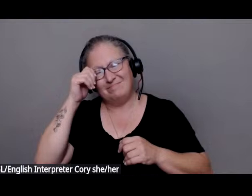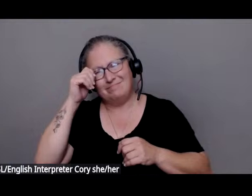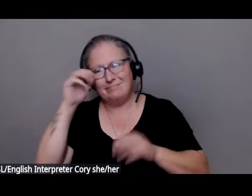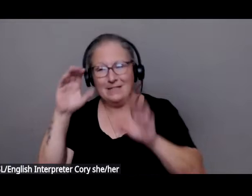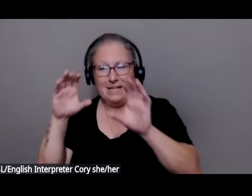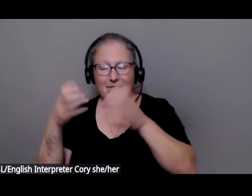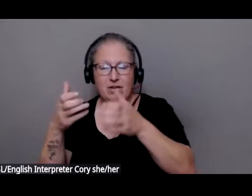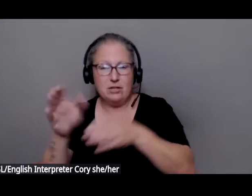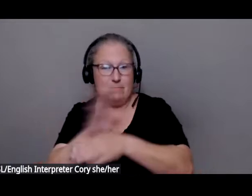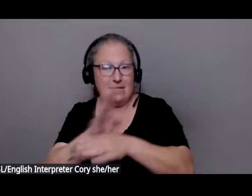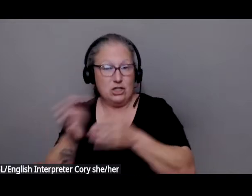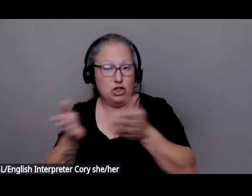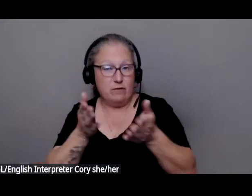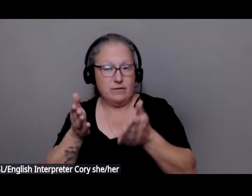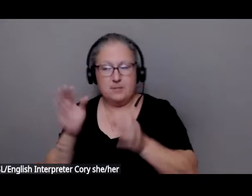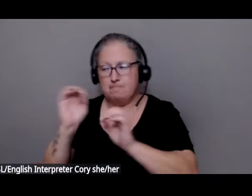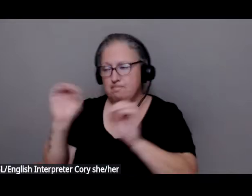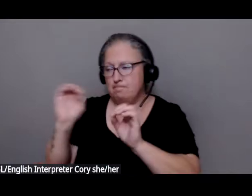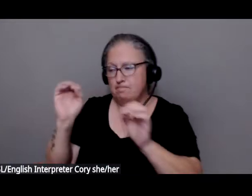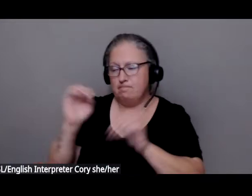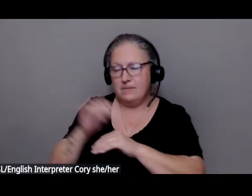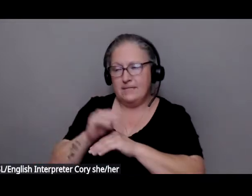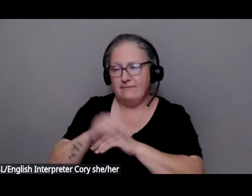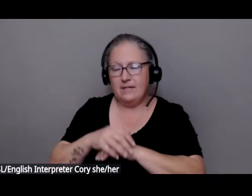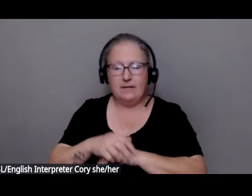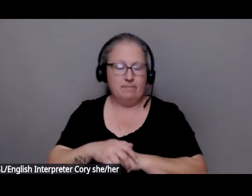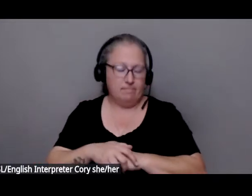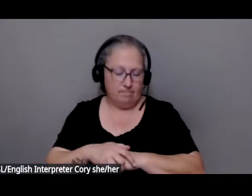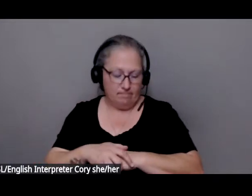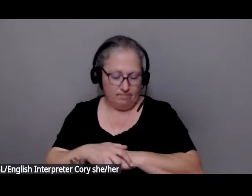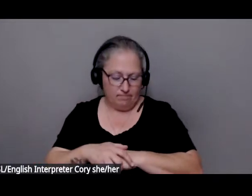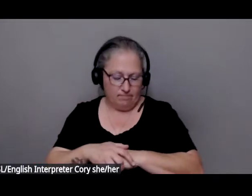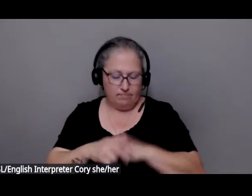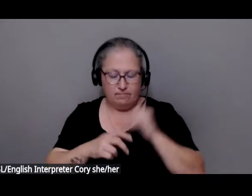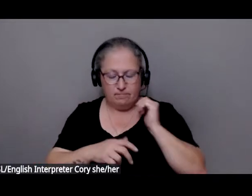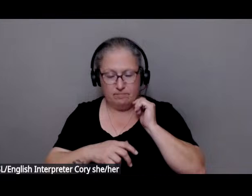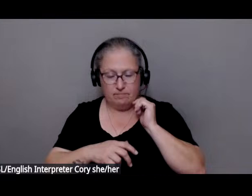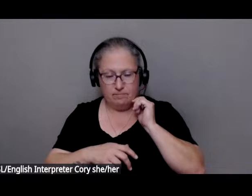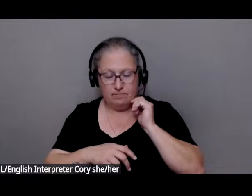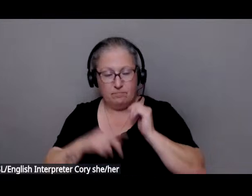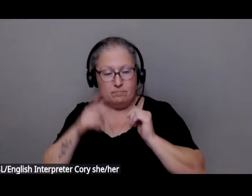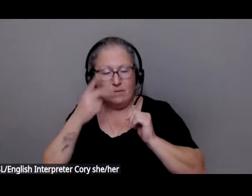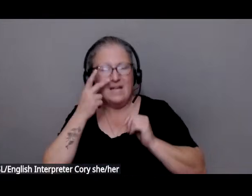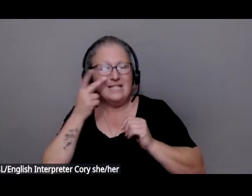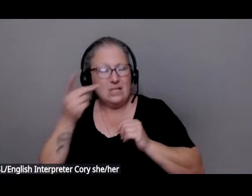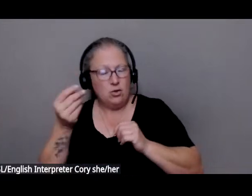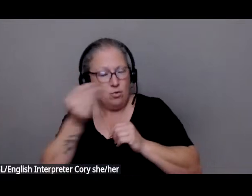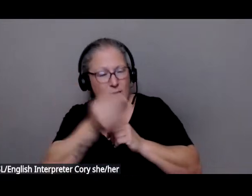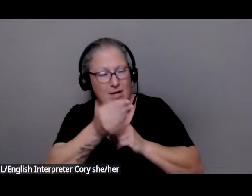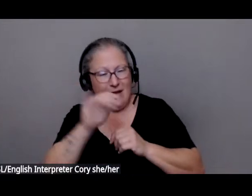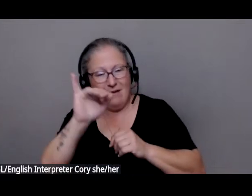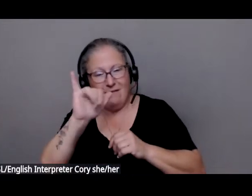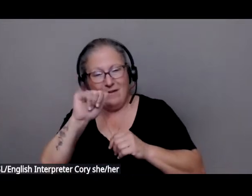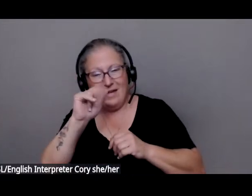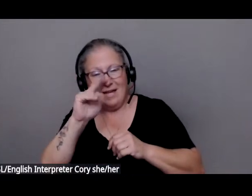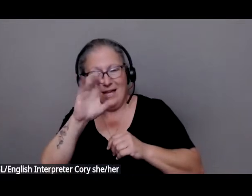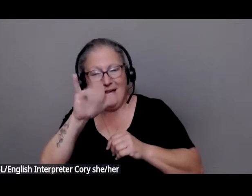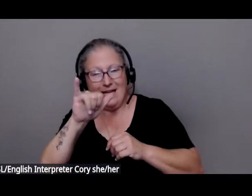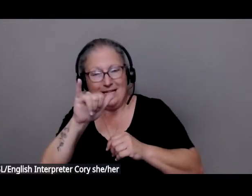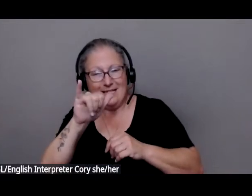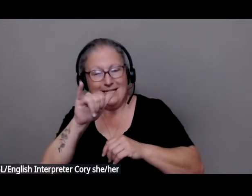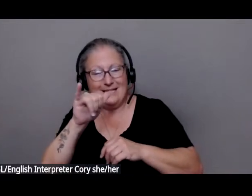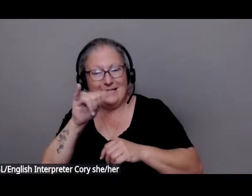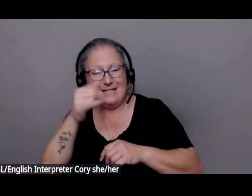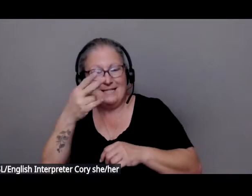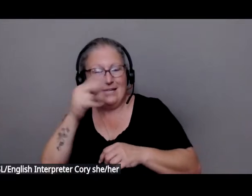Business Services, None this evening. and I see you gave Yancey Hawkins the evening